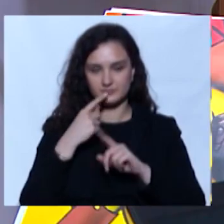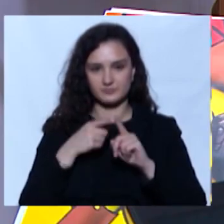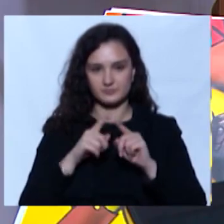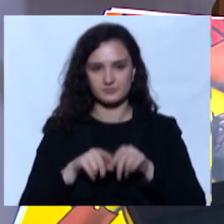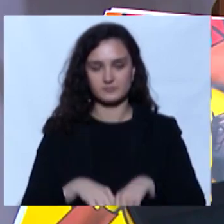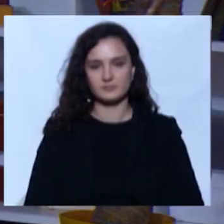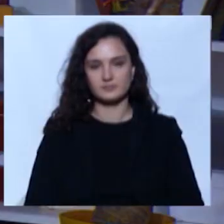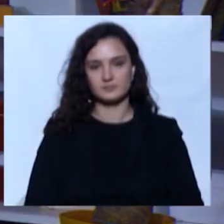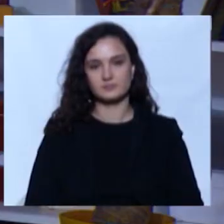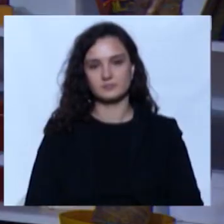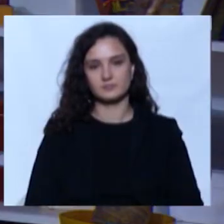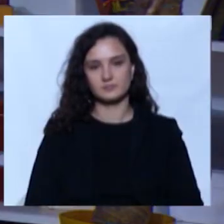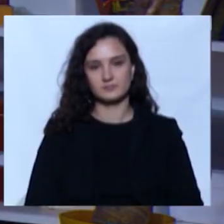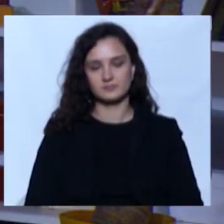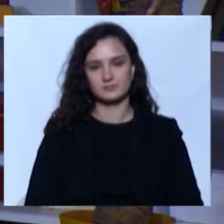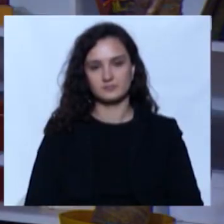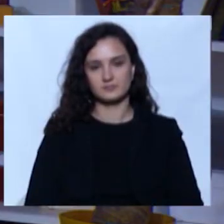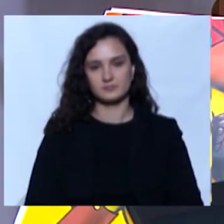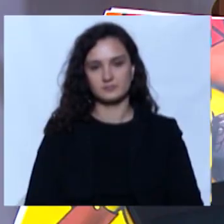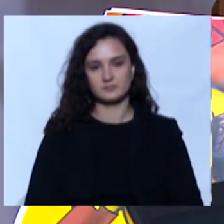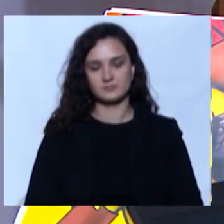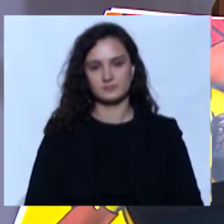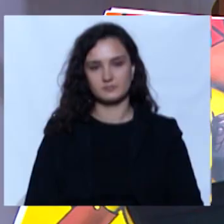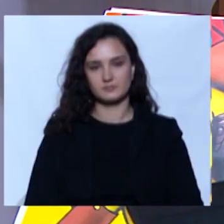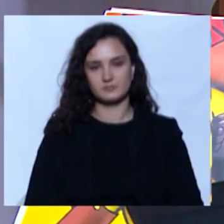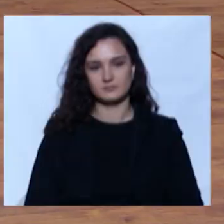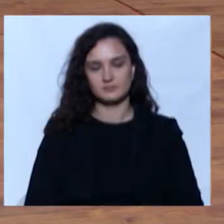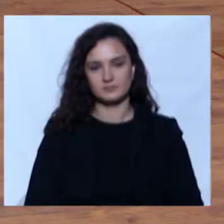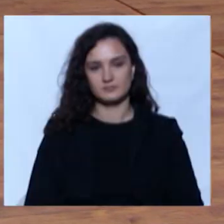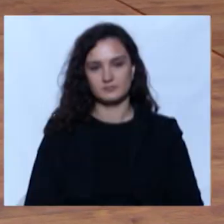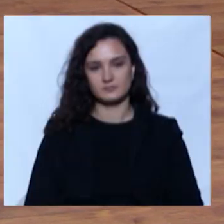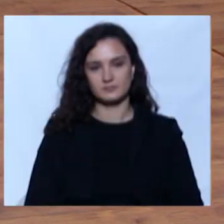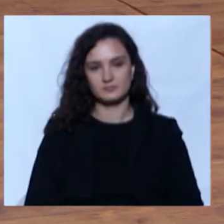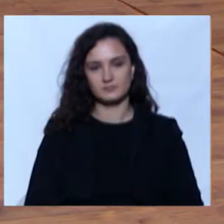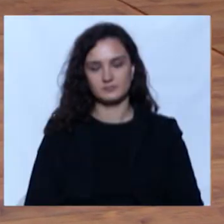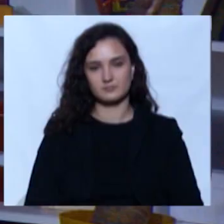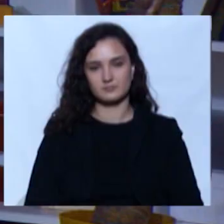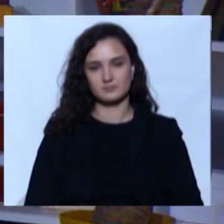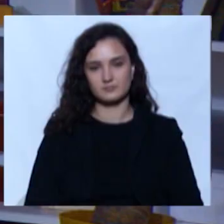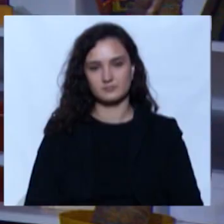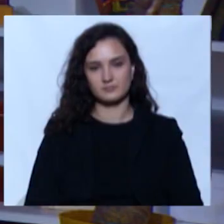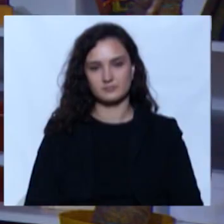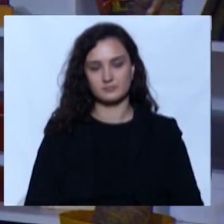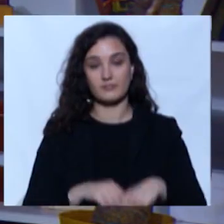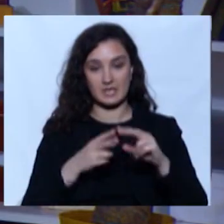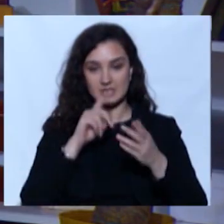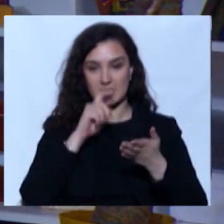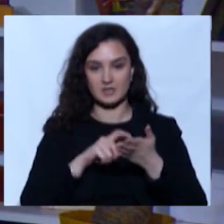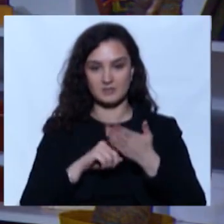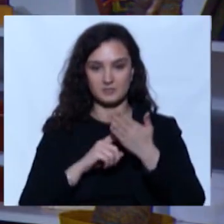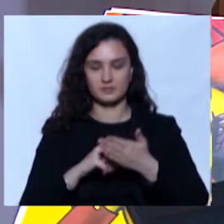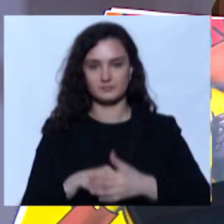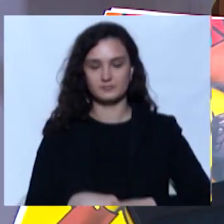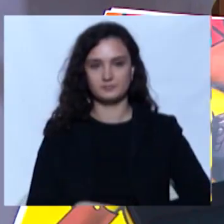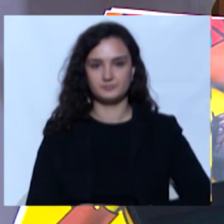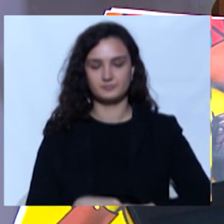rocka chicka boom. Oh yeah, it's a chicken.